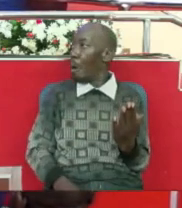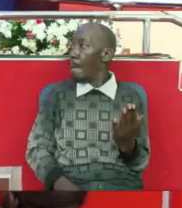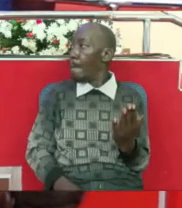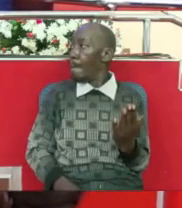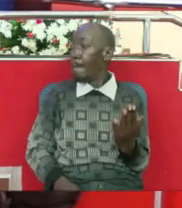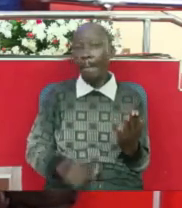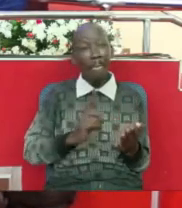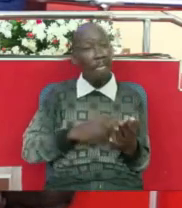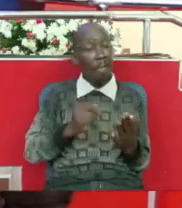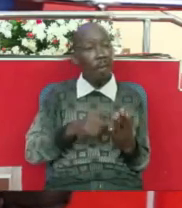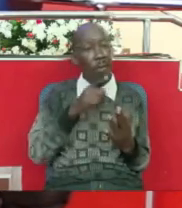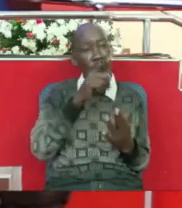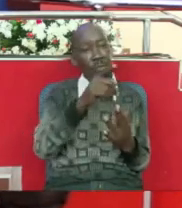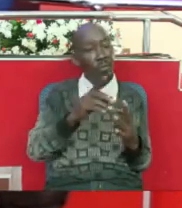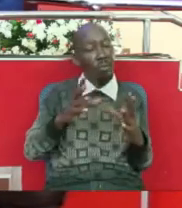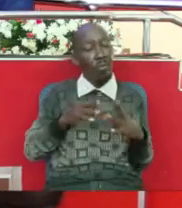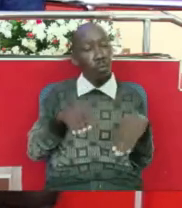And then you waited.